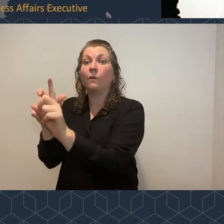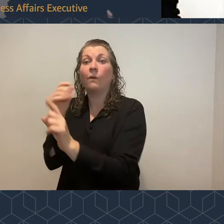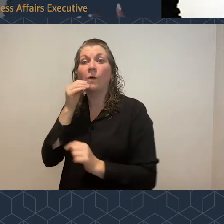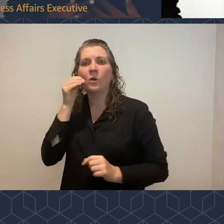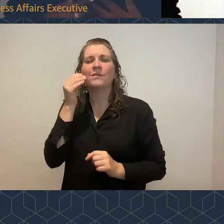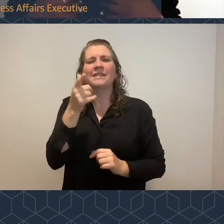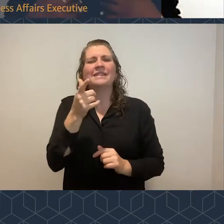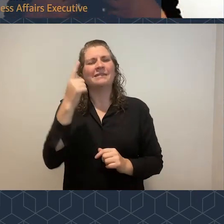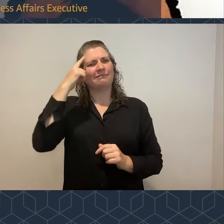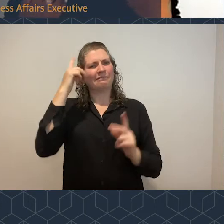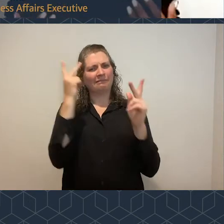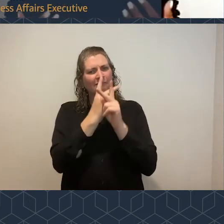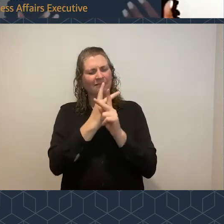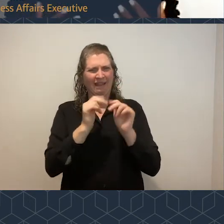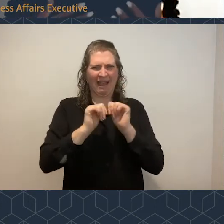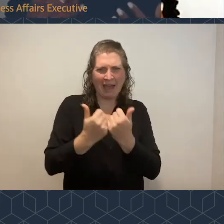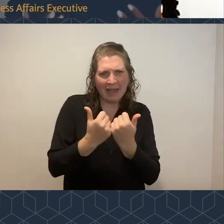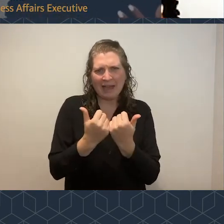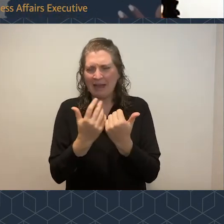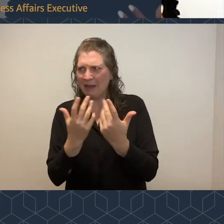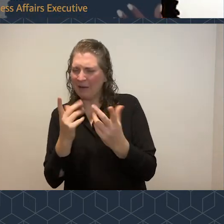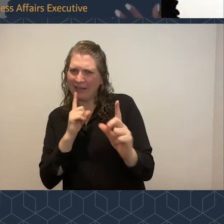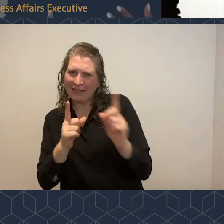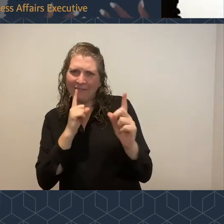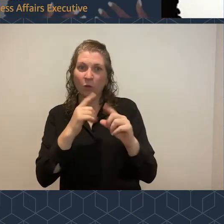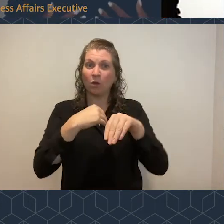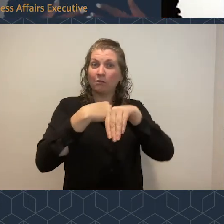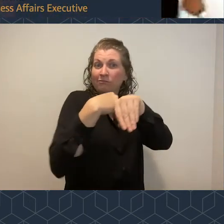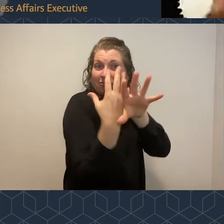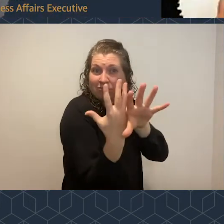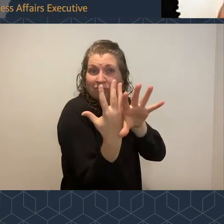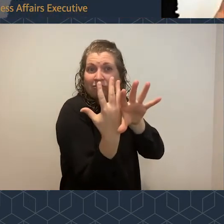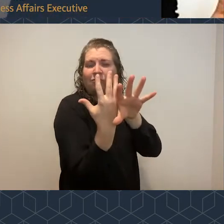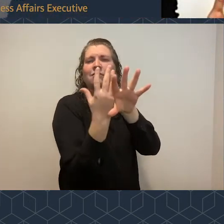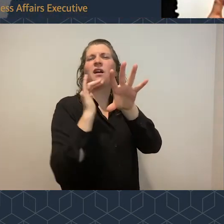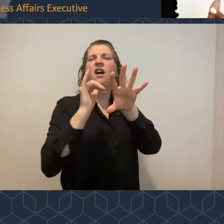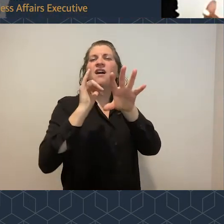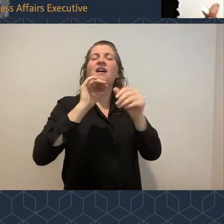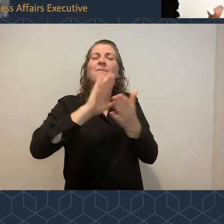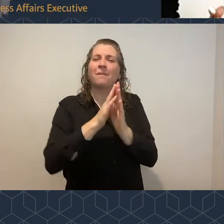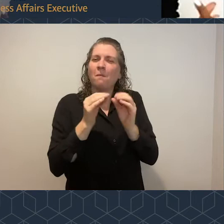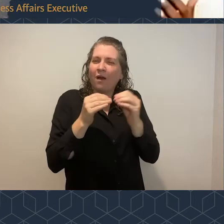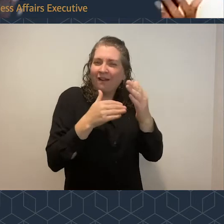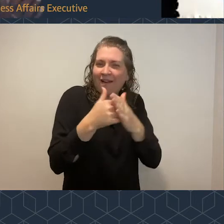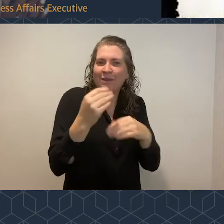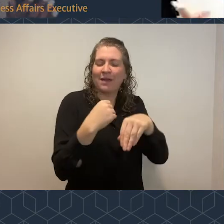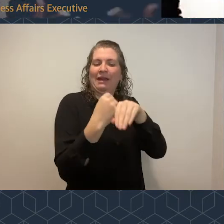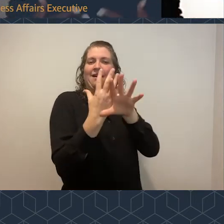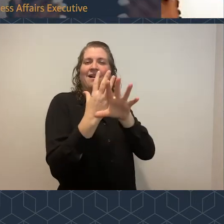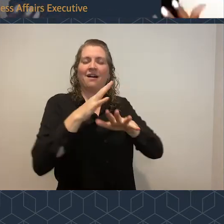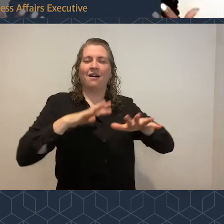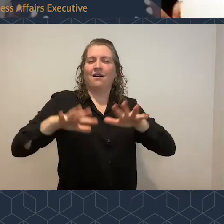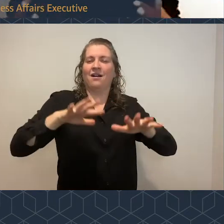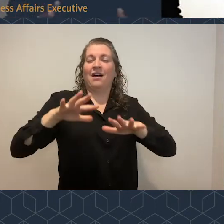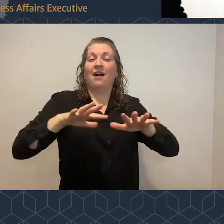And so really recognizing, like, how do I come across over camera, because for a lot of us, like, this